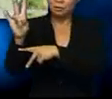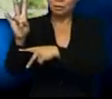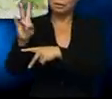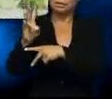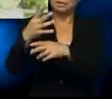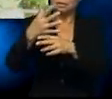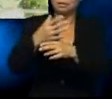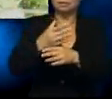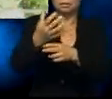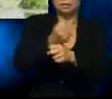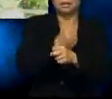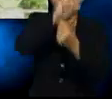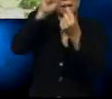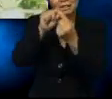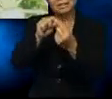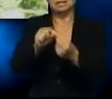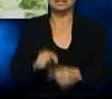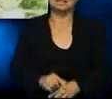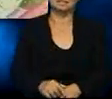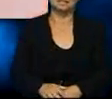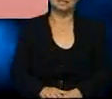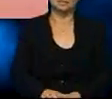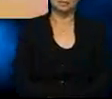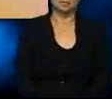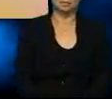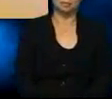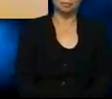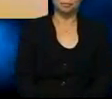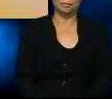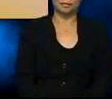can multiply that by 7 for an exact amount.